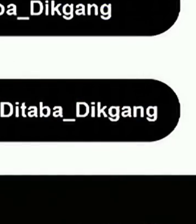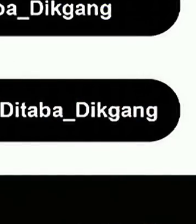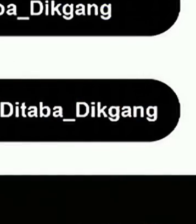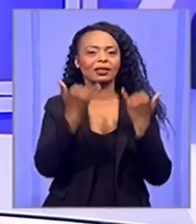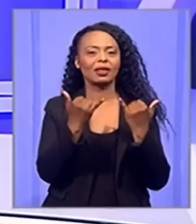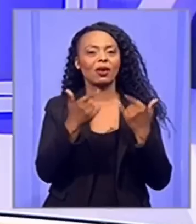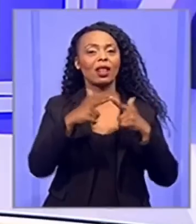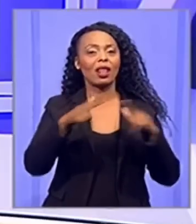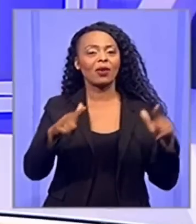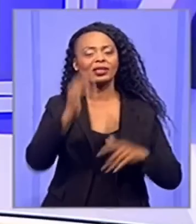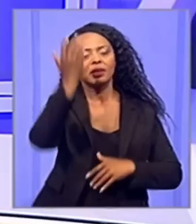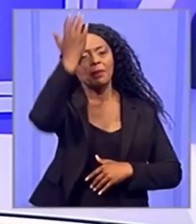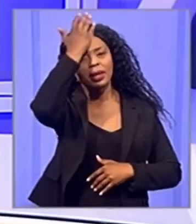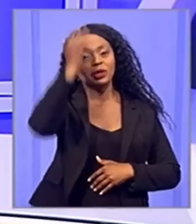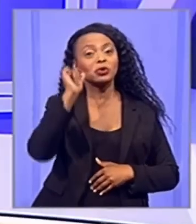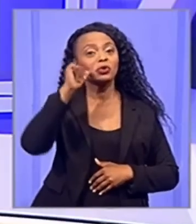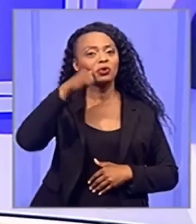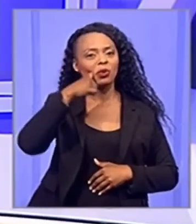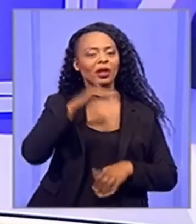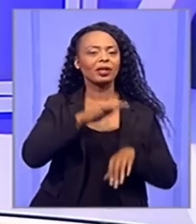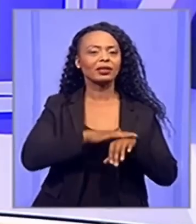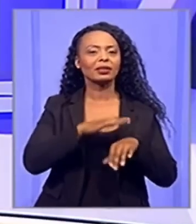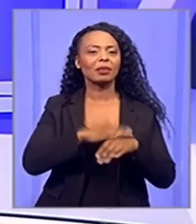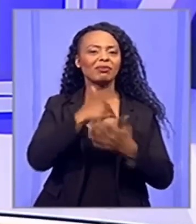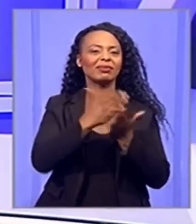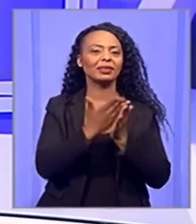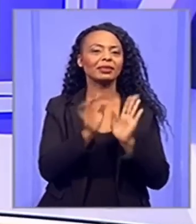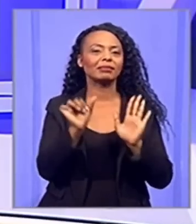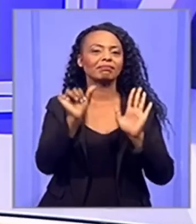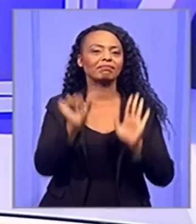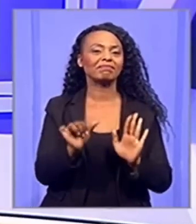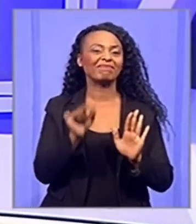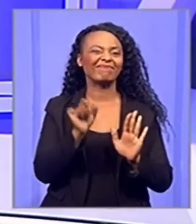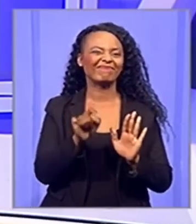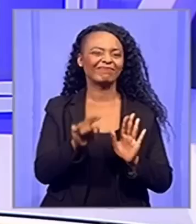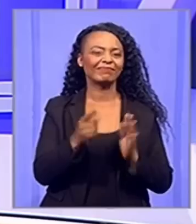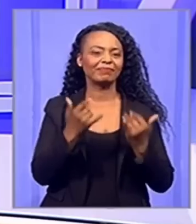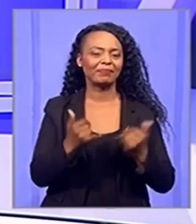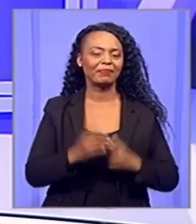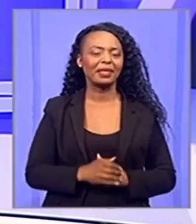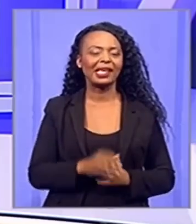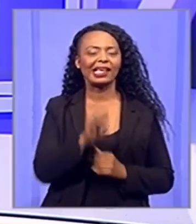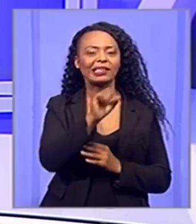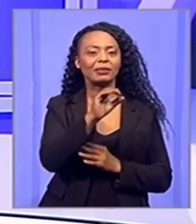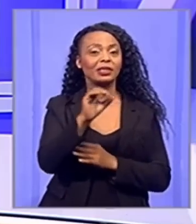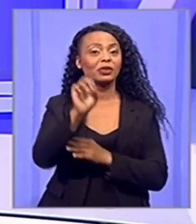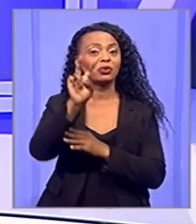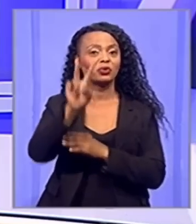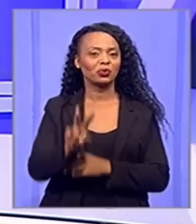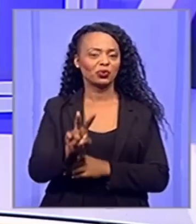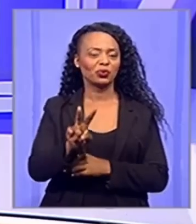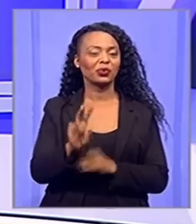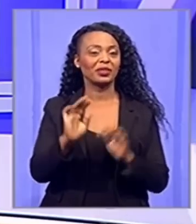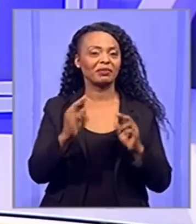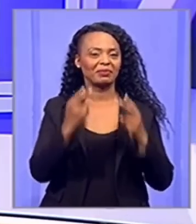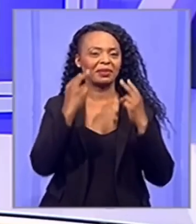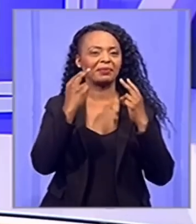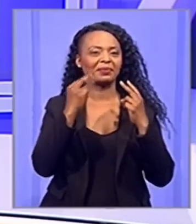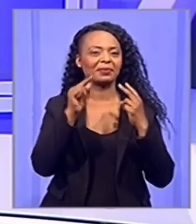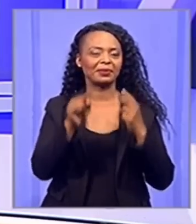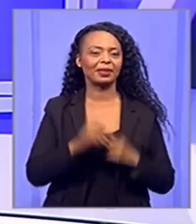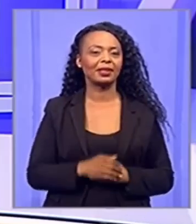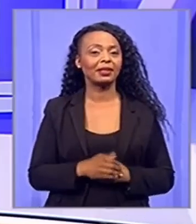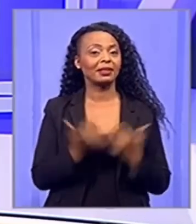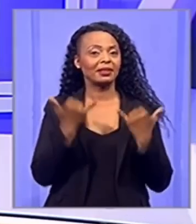ano kgaso e latelang ke ya Sepedi ka moso metsotso e le 15 morago ga ura ya borataro maitsiboa gone fano mo SABC 2